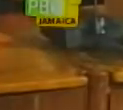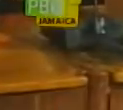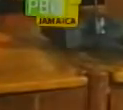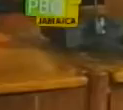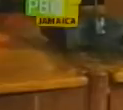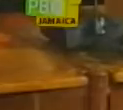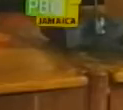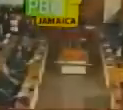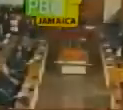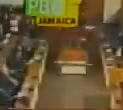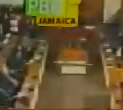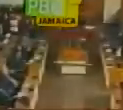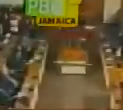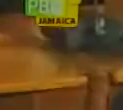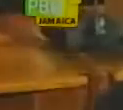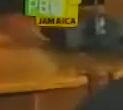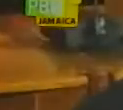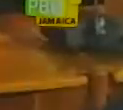God save the Queen.